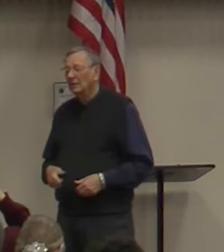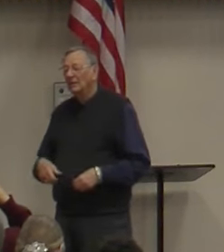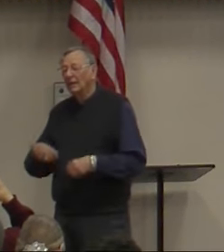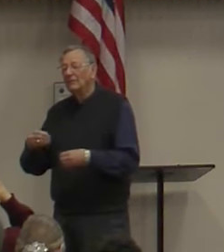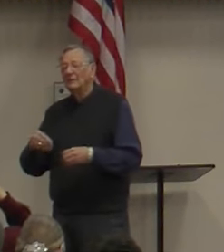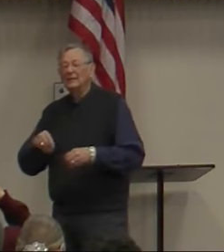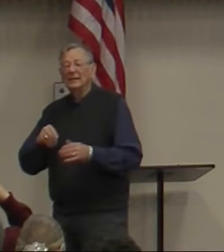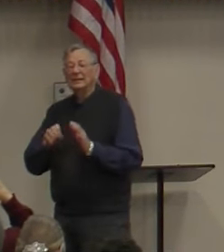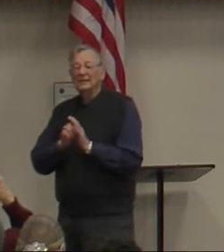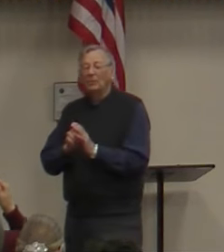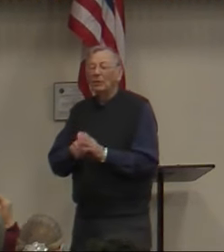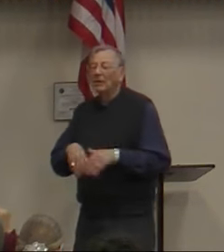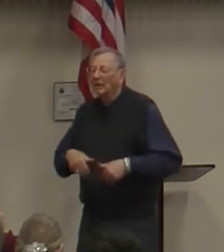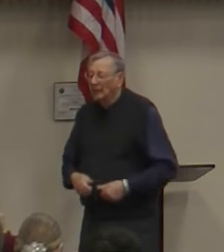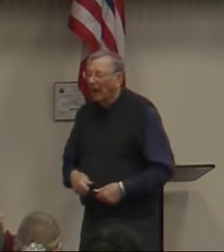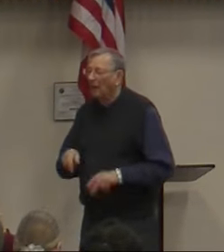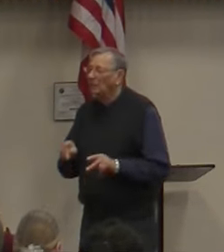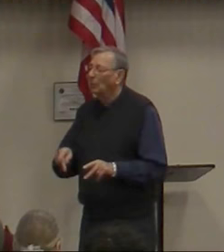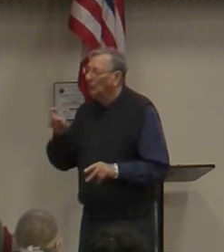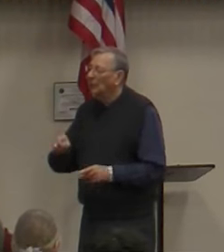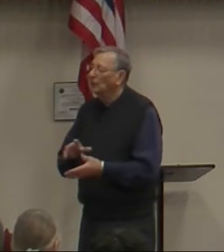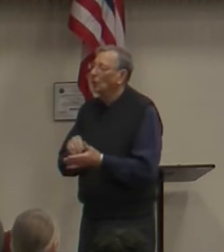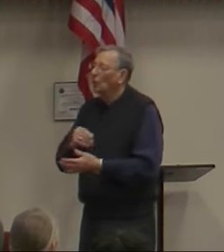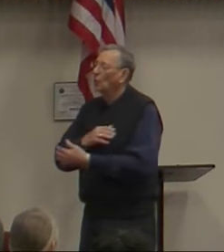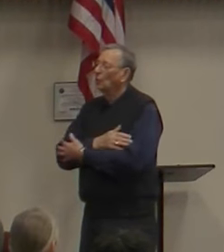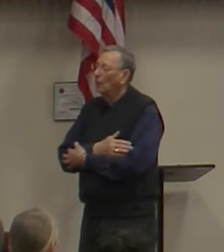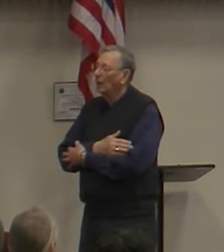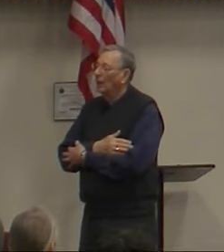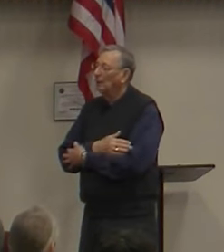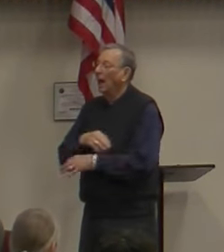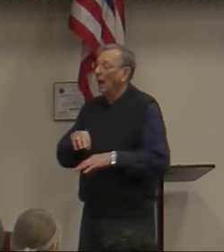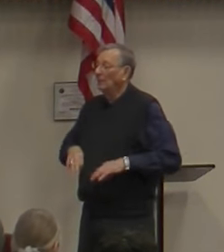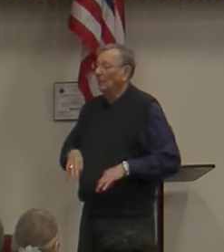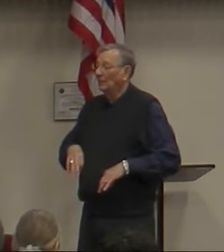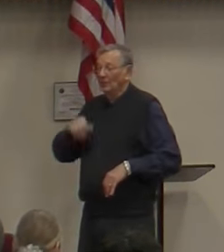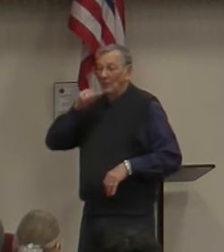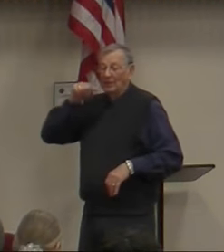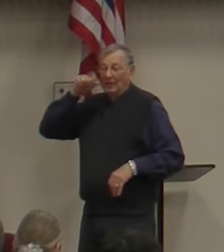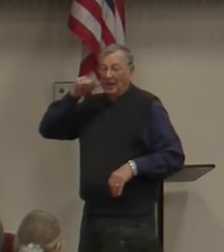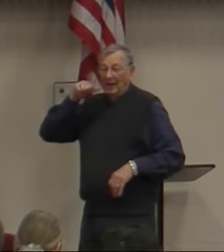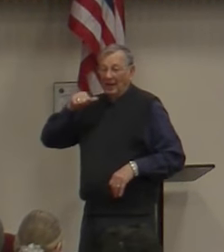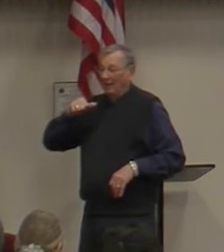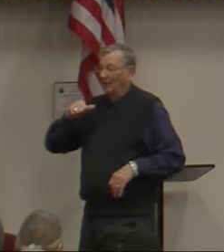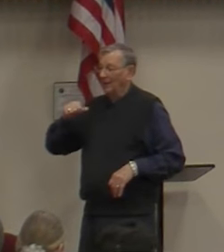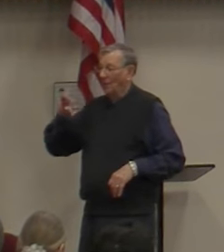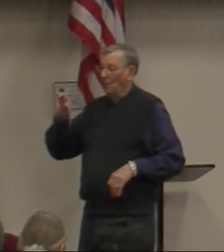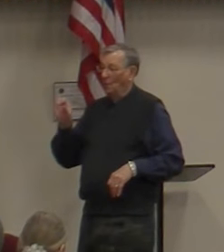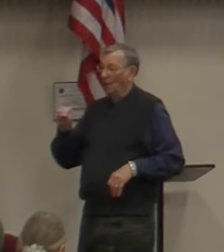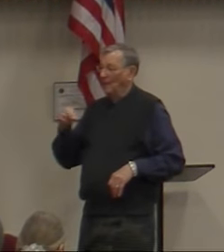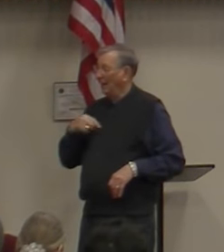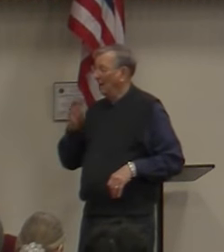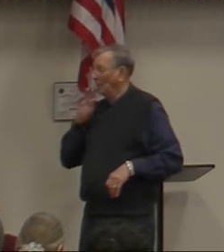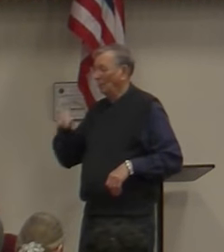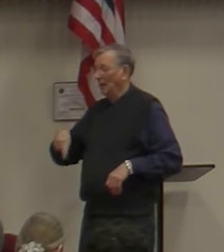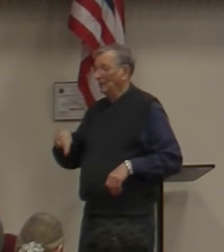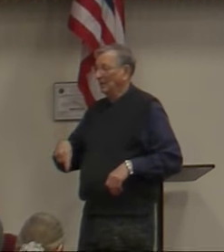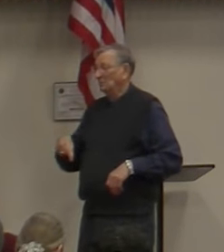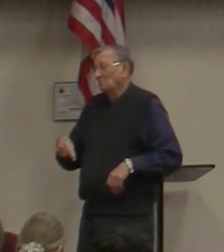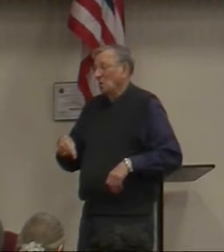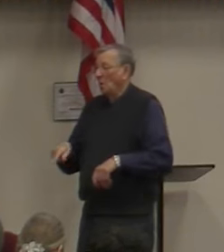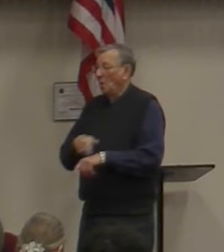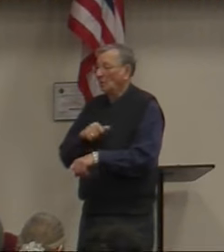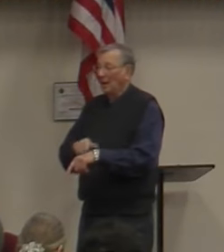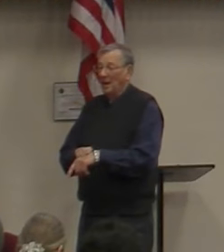sometimes. We need to learn to rest. I really benefited the other day during the workshop. Ron Bontrager and I talked about this for quite a little